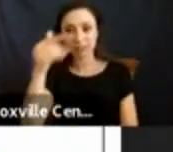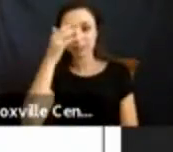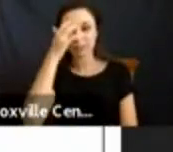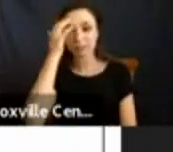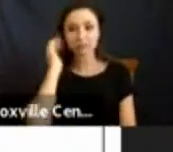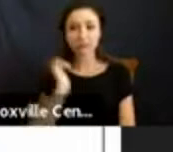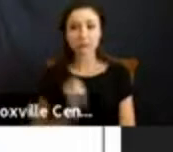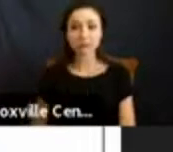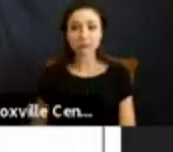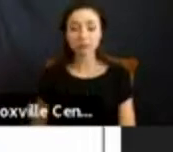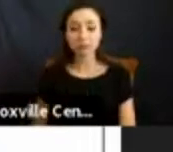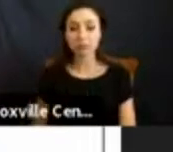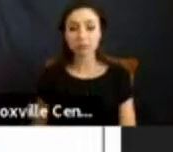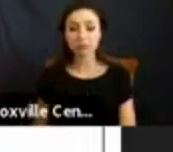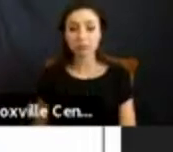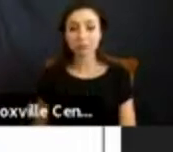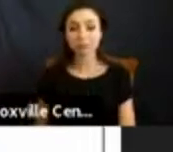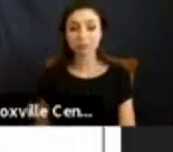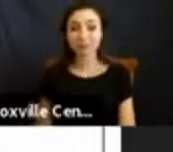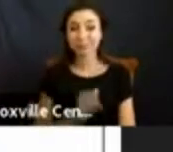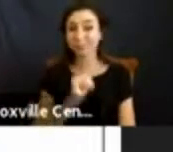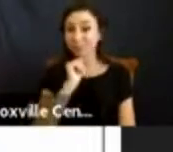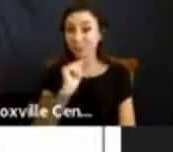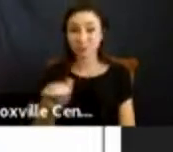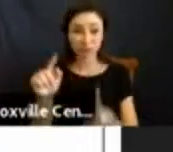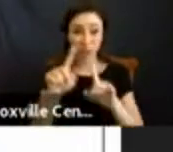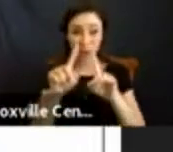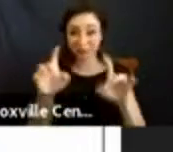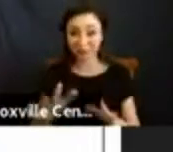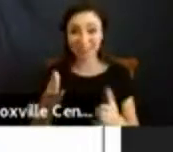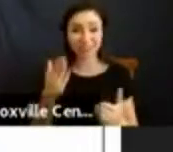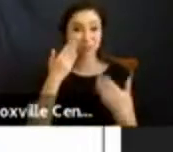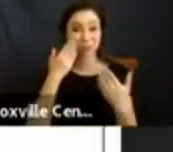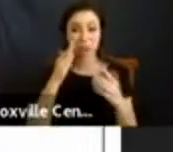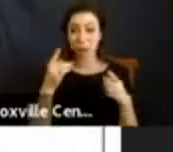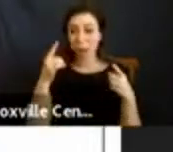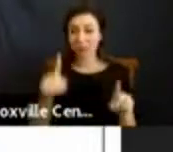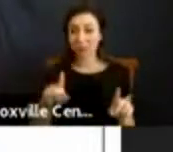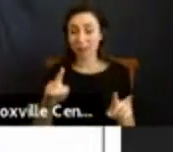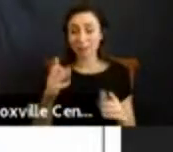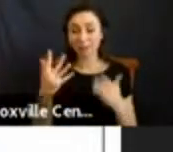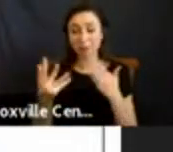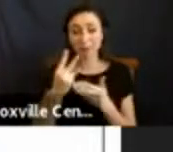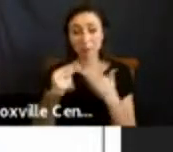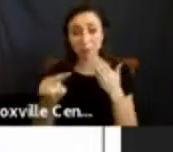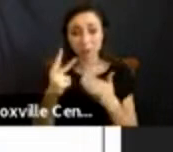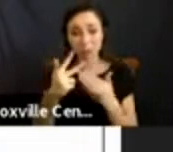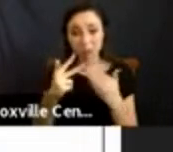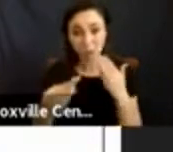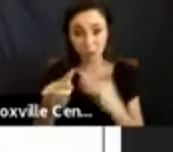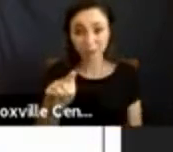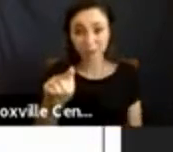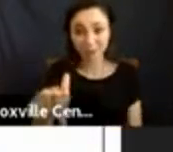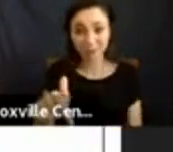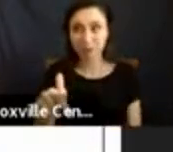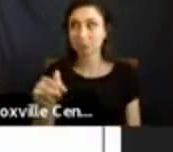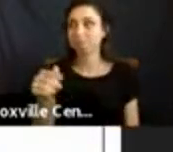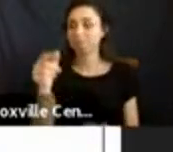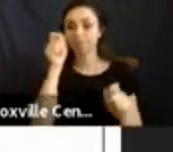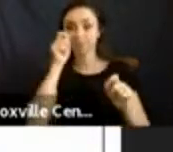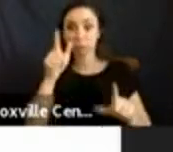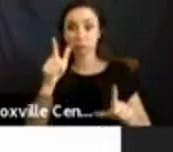don't test and you don't know what's going on, you may end up 2 or 3 weeks later with a big surprise. Next slide,